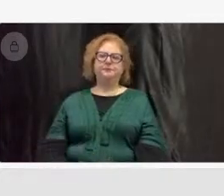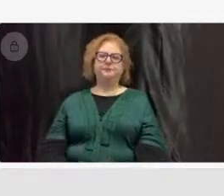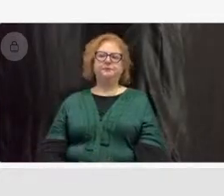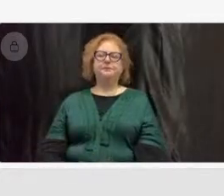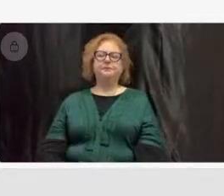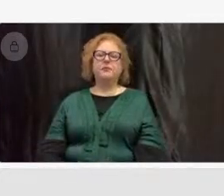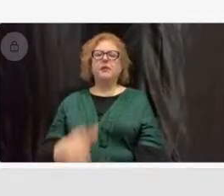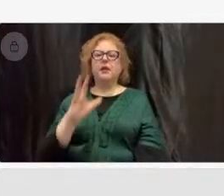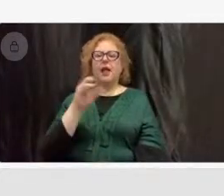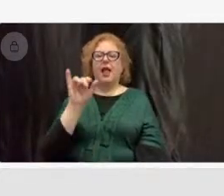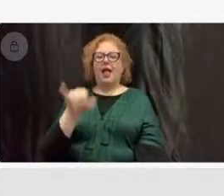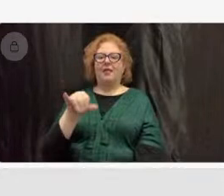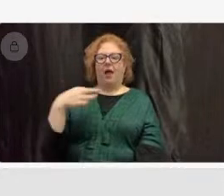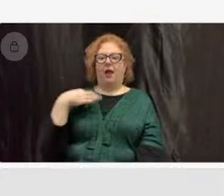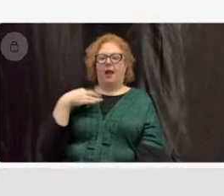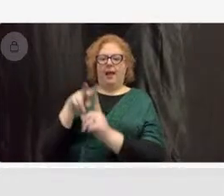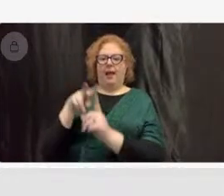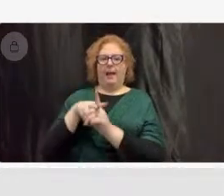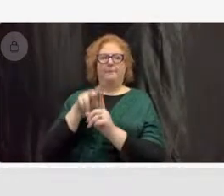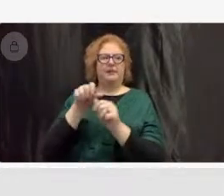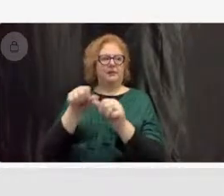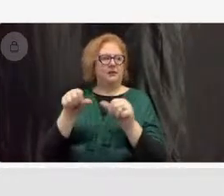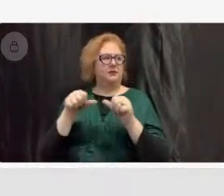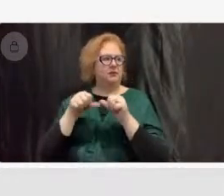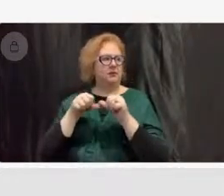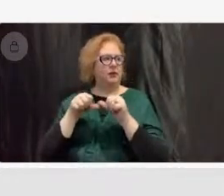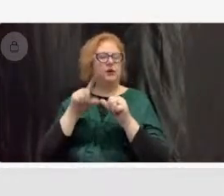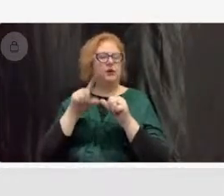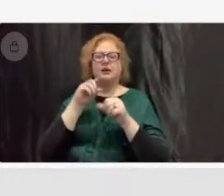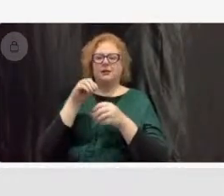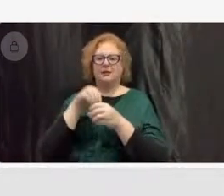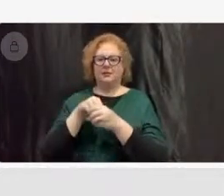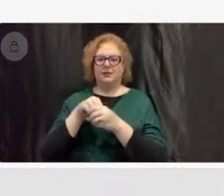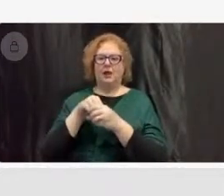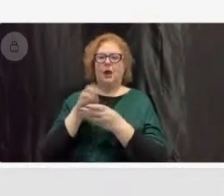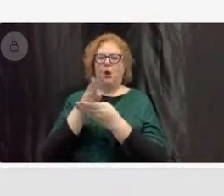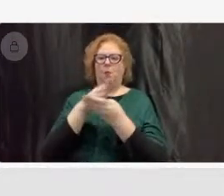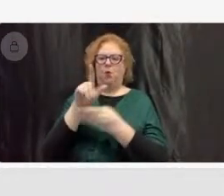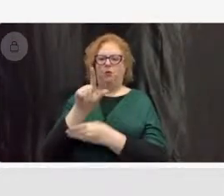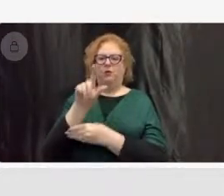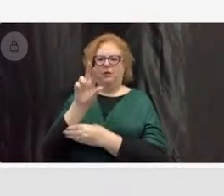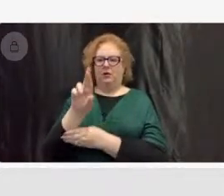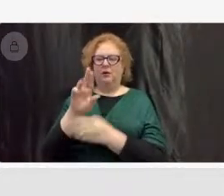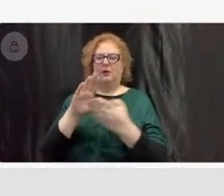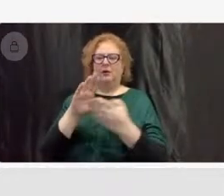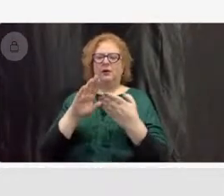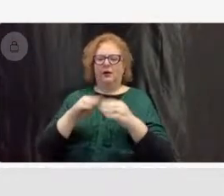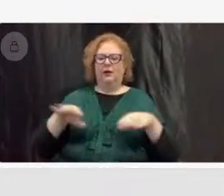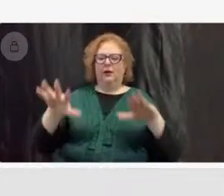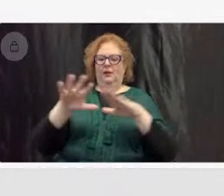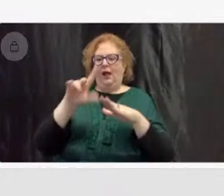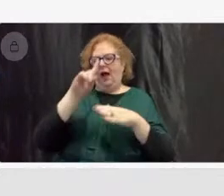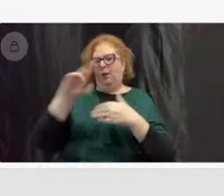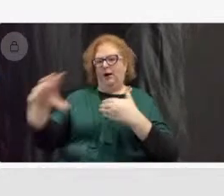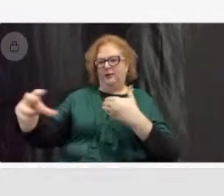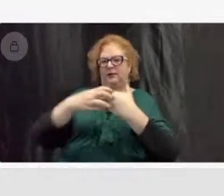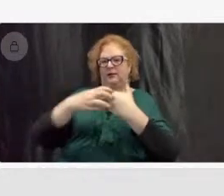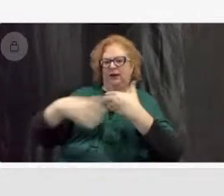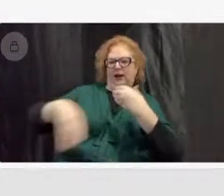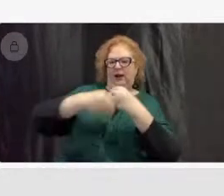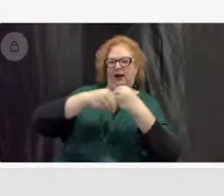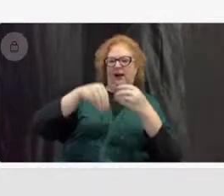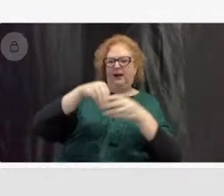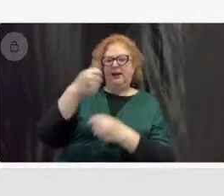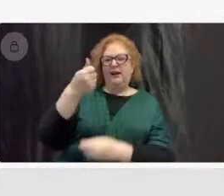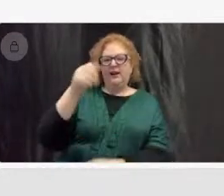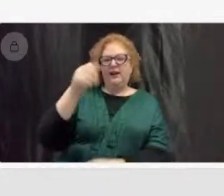The applicant area is in a partially developed portion of Little Rock. The land in the vicinity was annexed in 1982. The